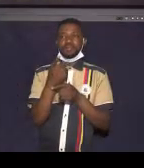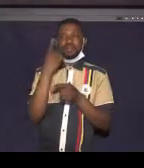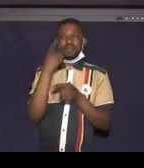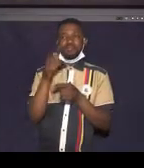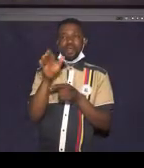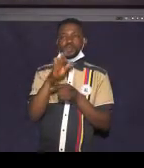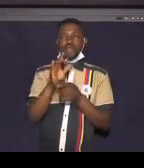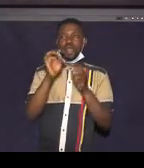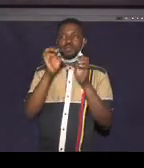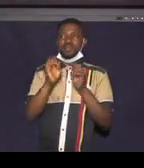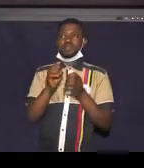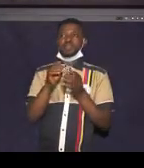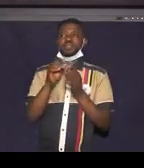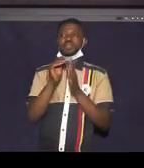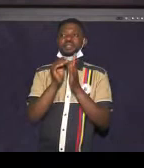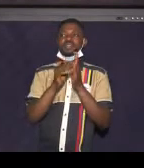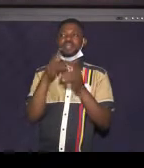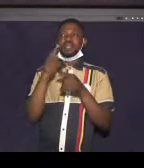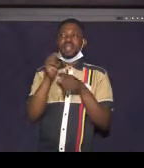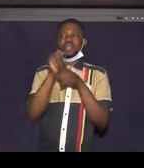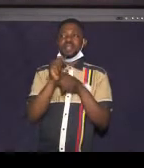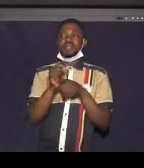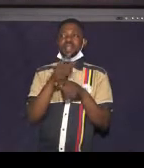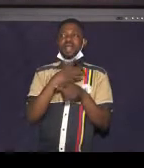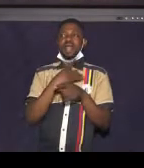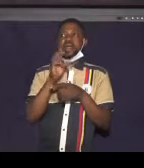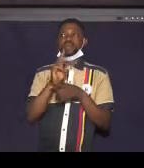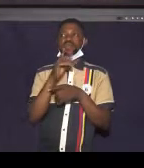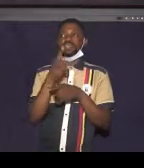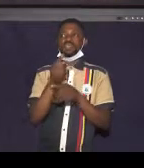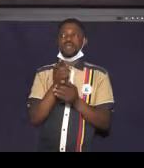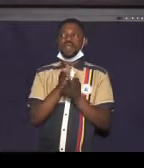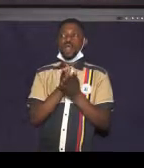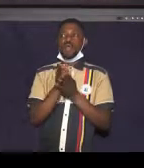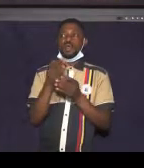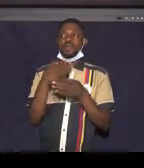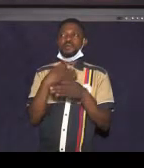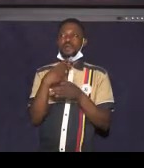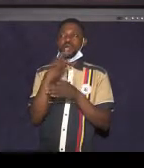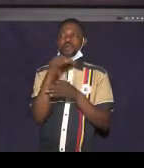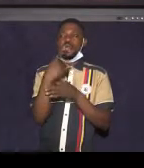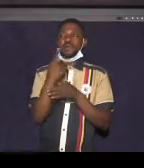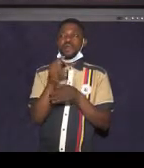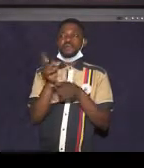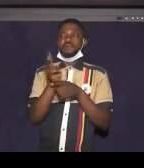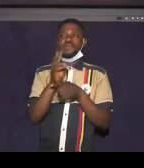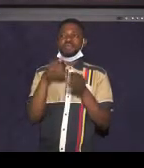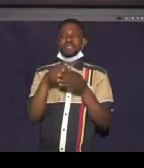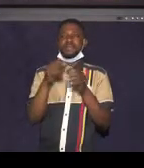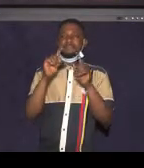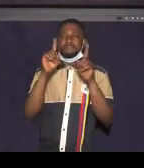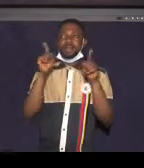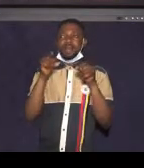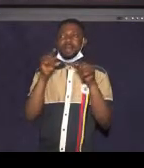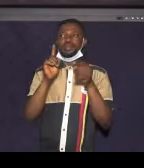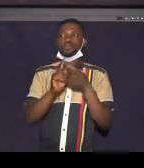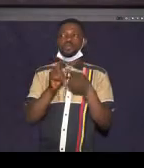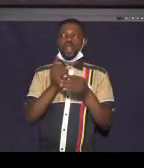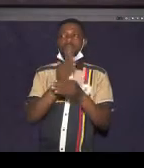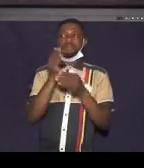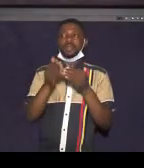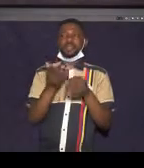your evaluation, state the tense and use the correct form of verbs in brackets to complete these